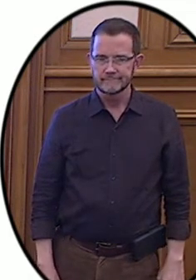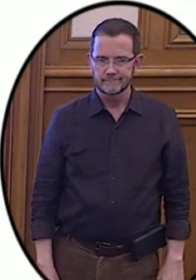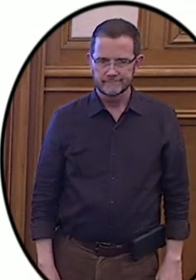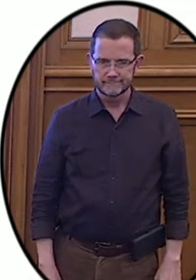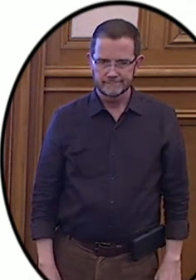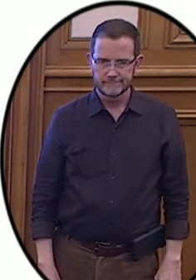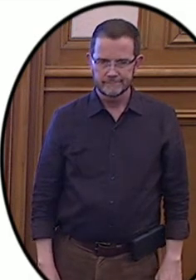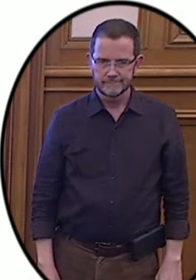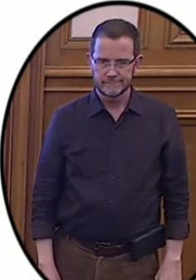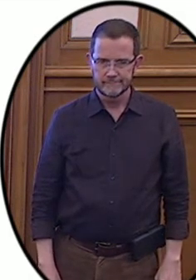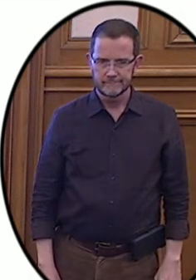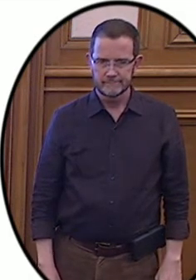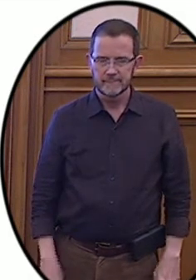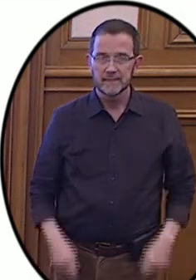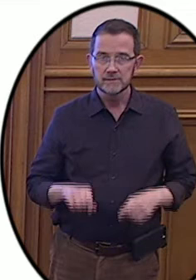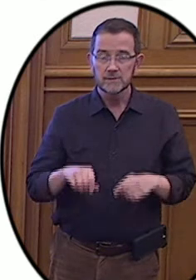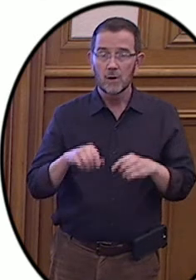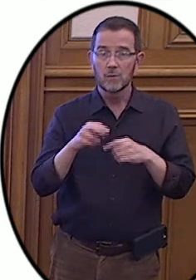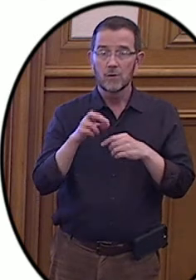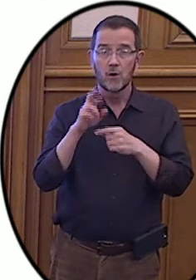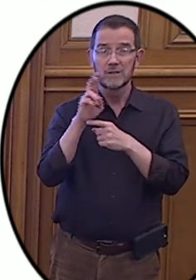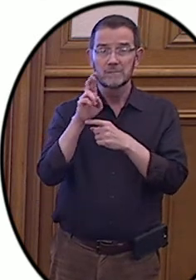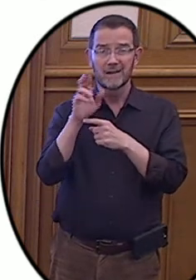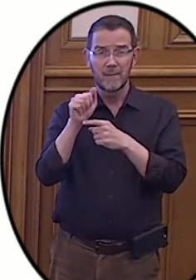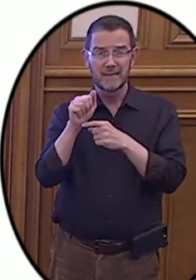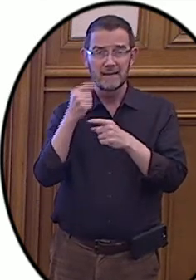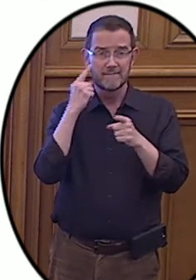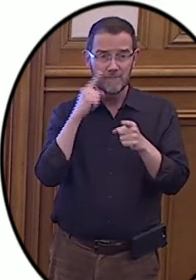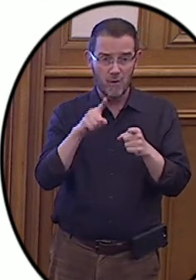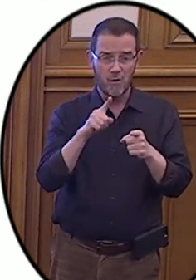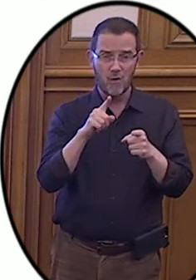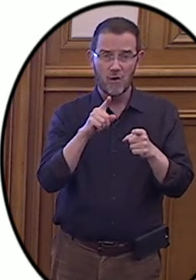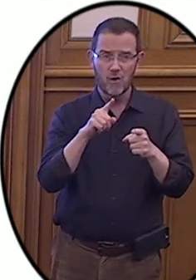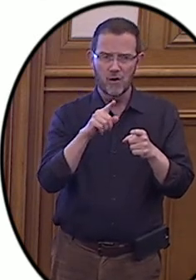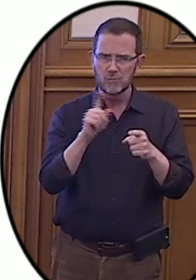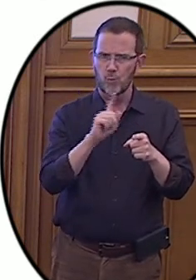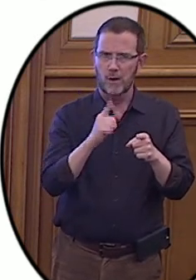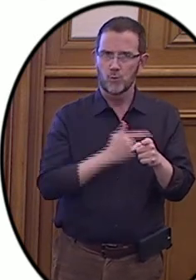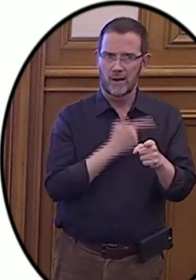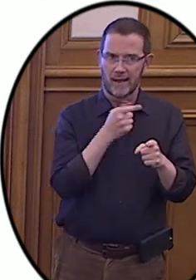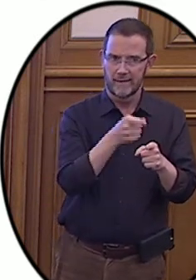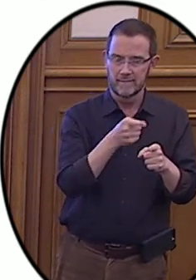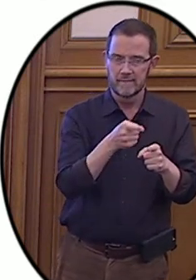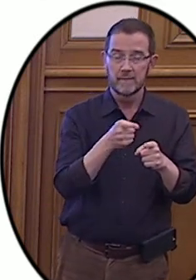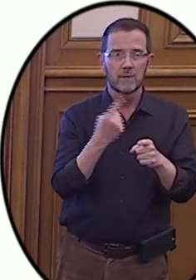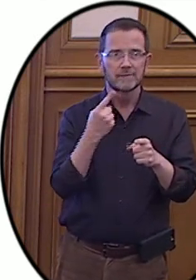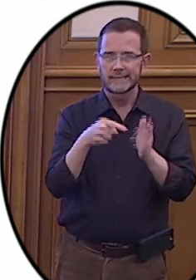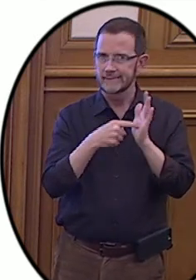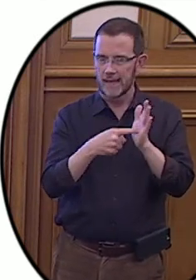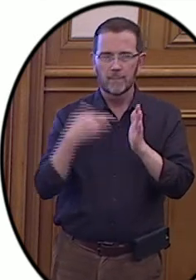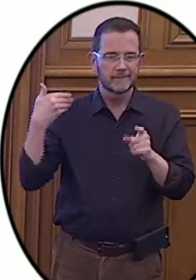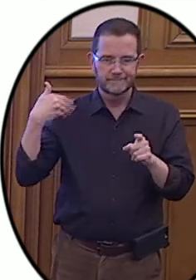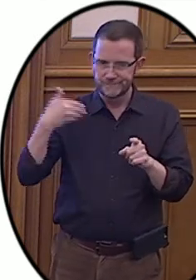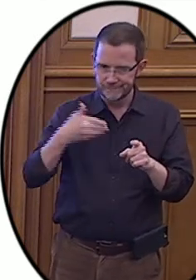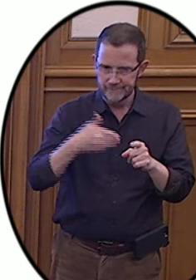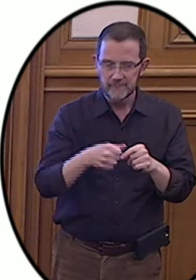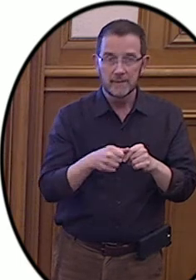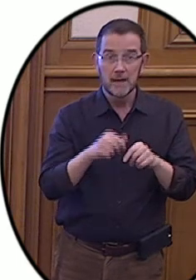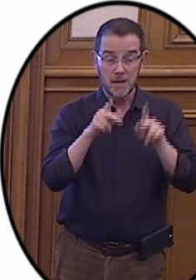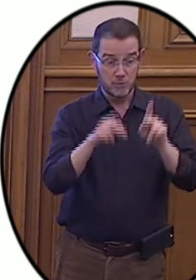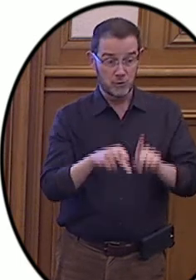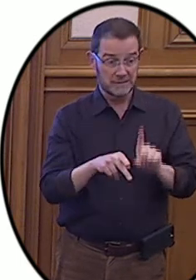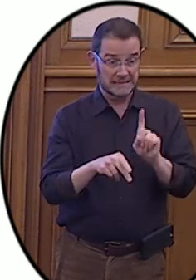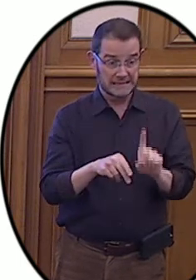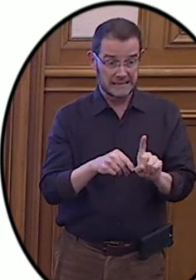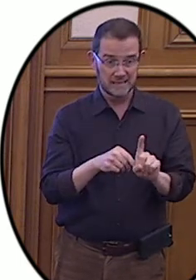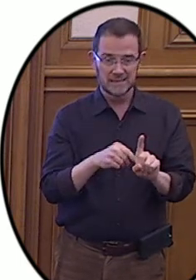Another example of a reasonable accommodation in housing that we see frequently is addition of a live-in caregiver